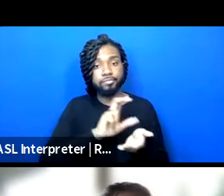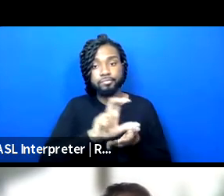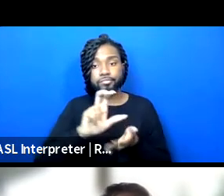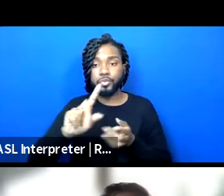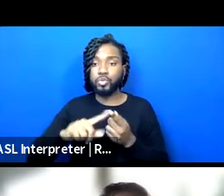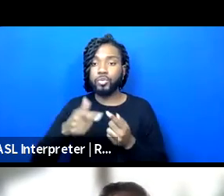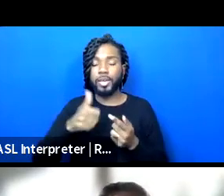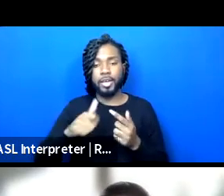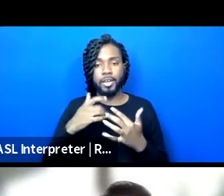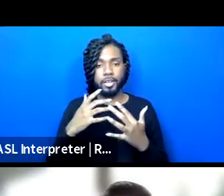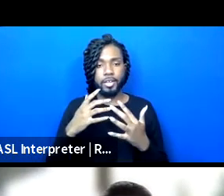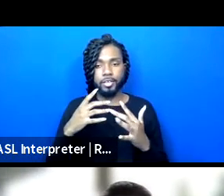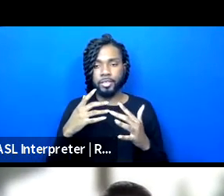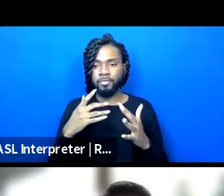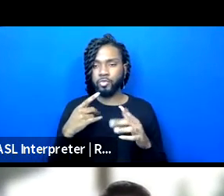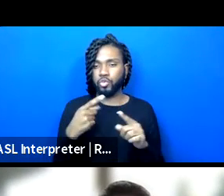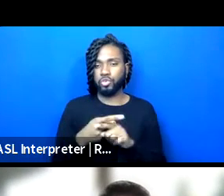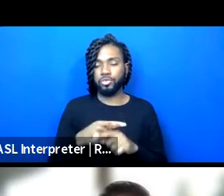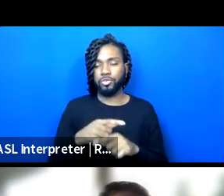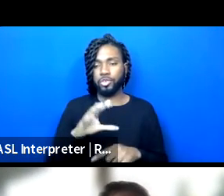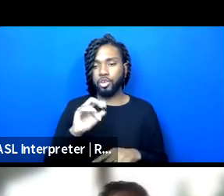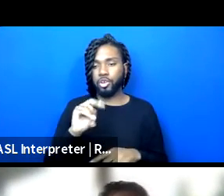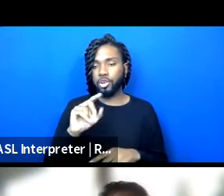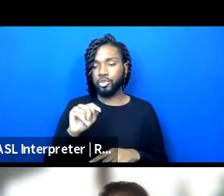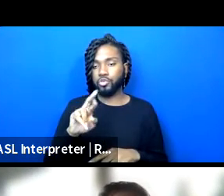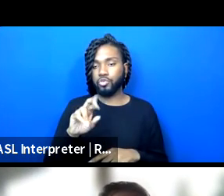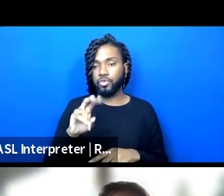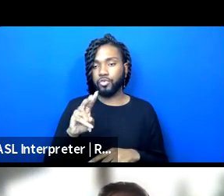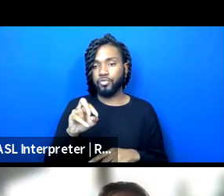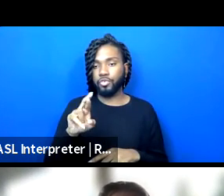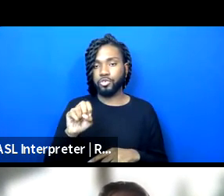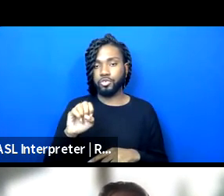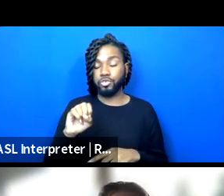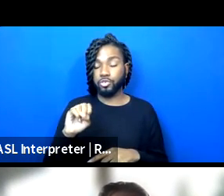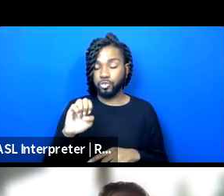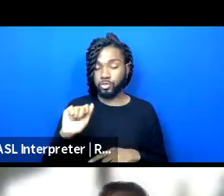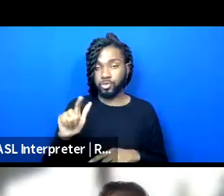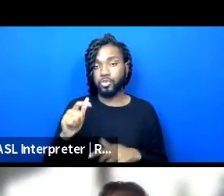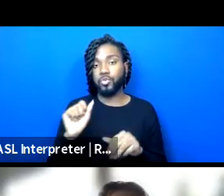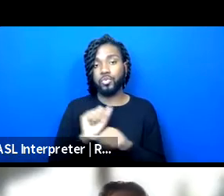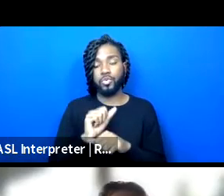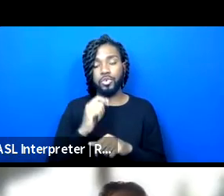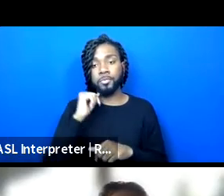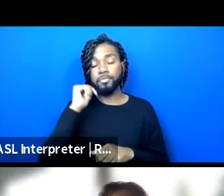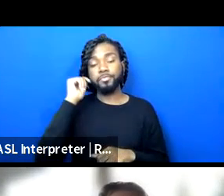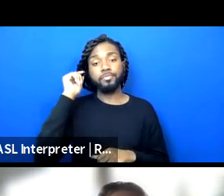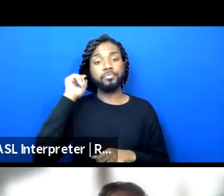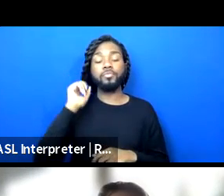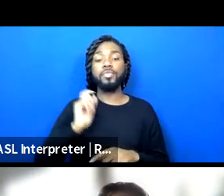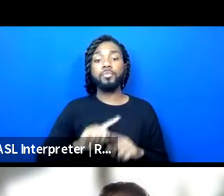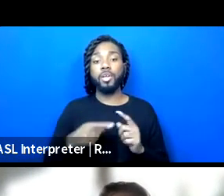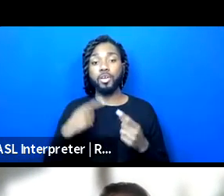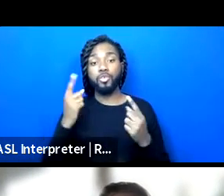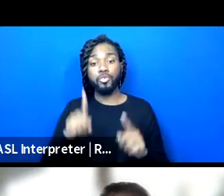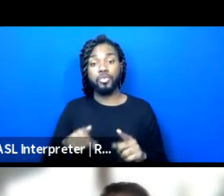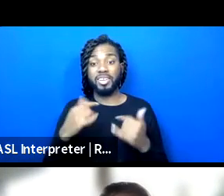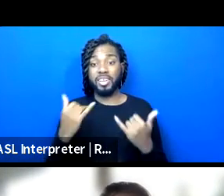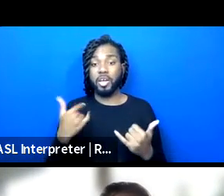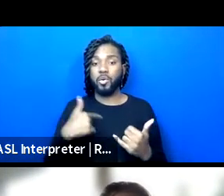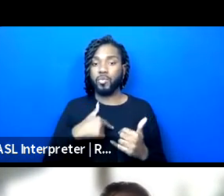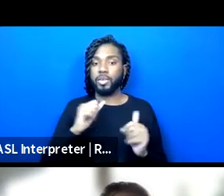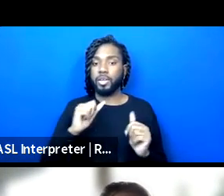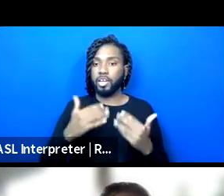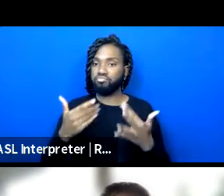work. But I agree, perhaps this is a moment where we can press a restart button on